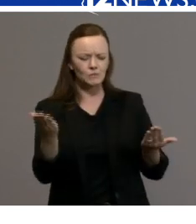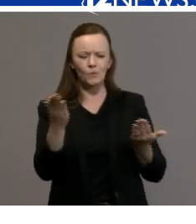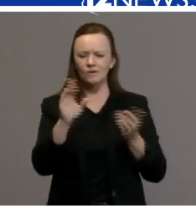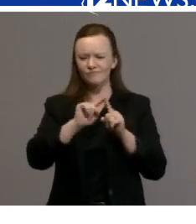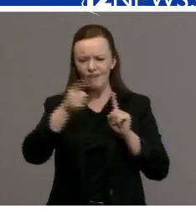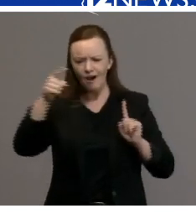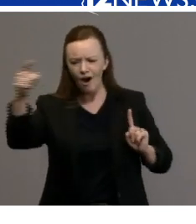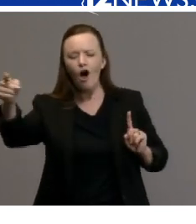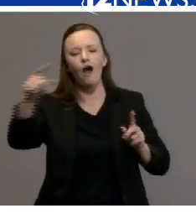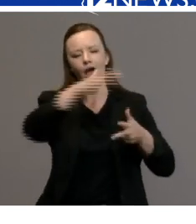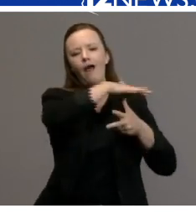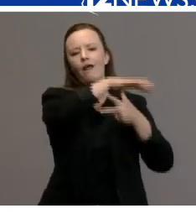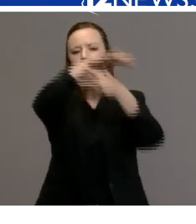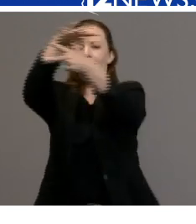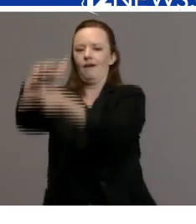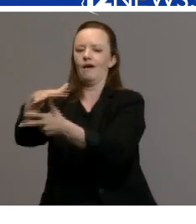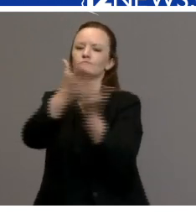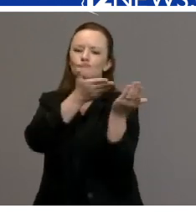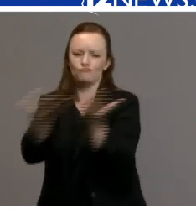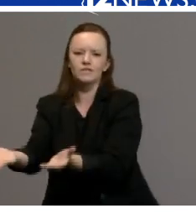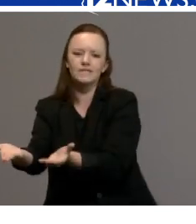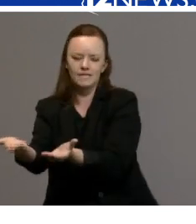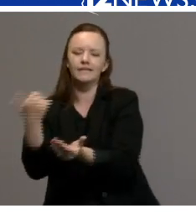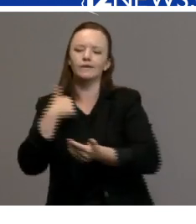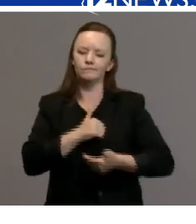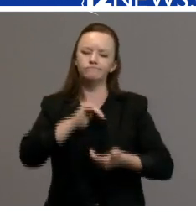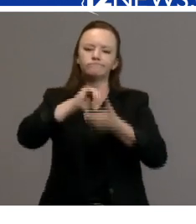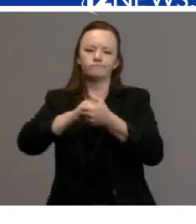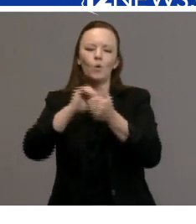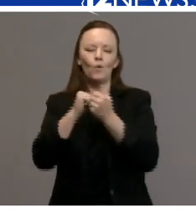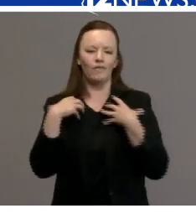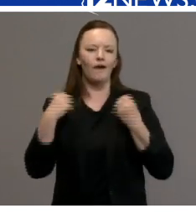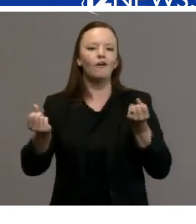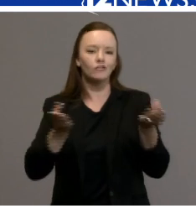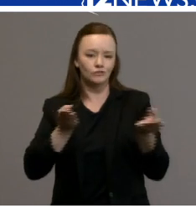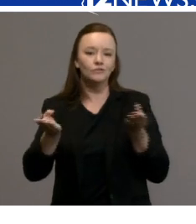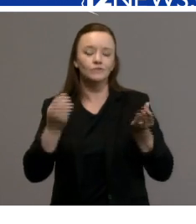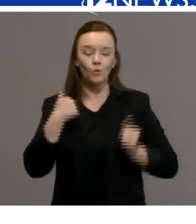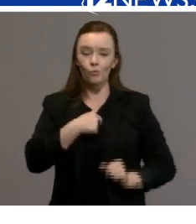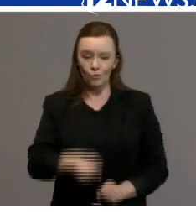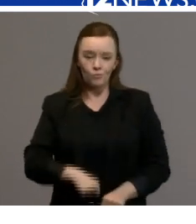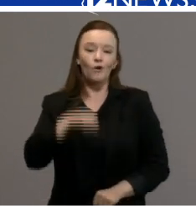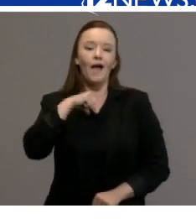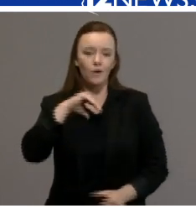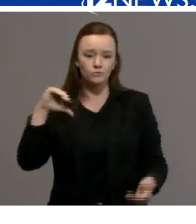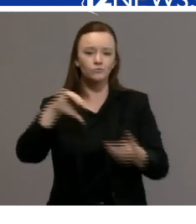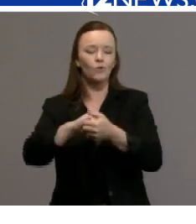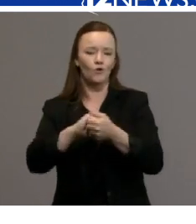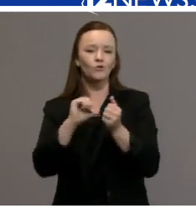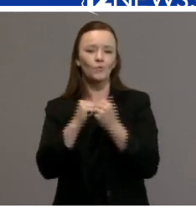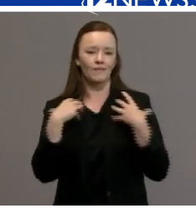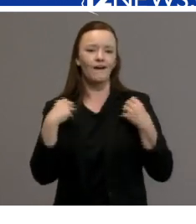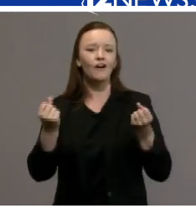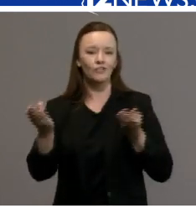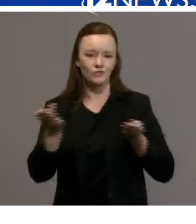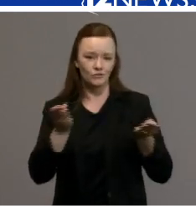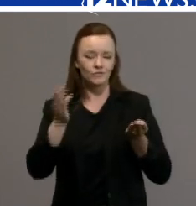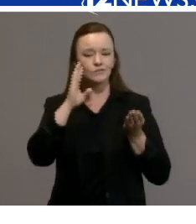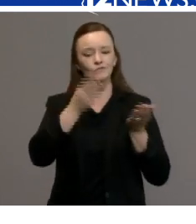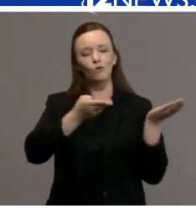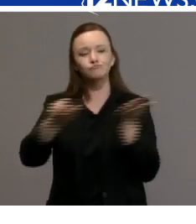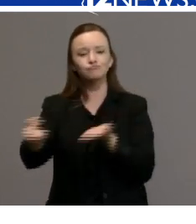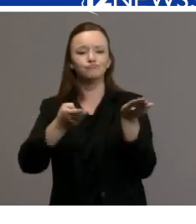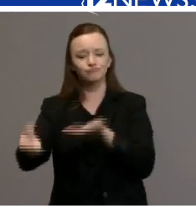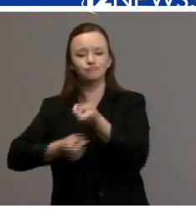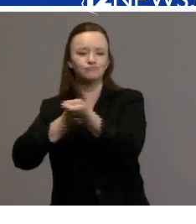established with health services. So we're proud to partner with them in that regard. And we